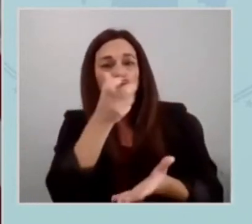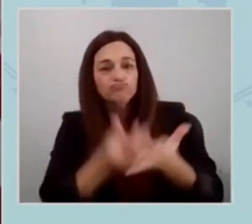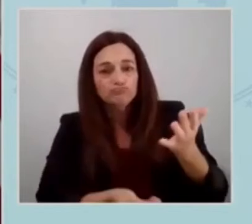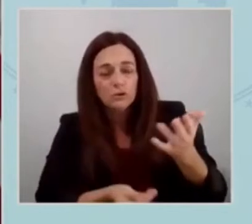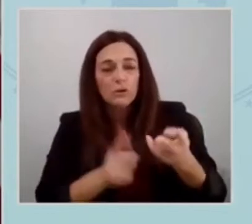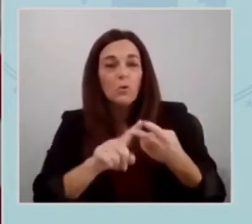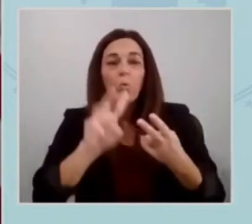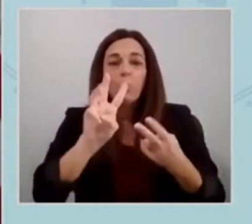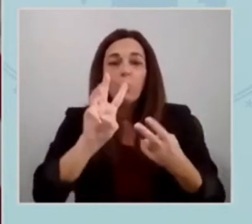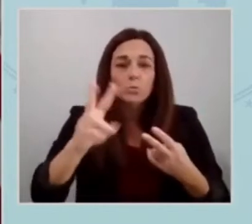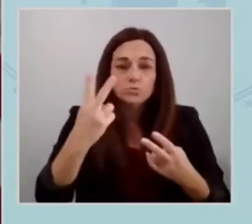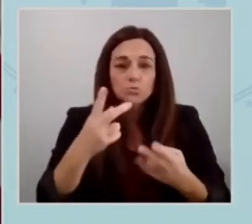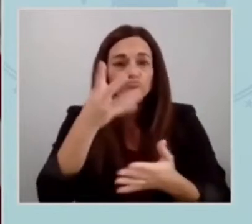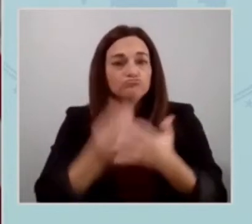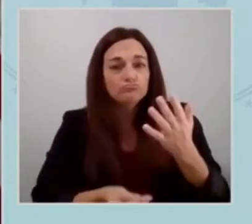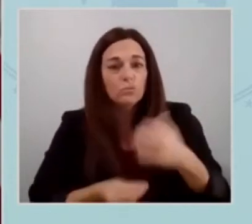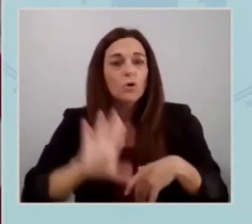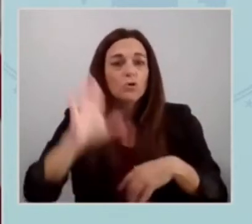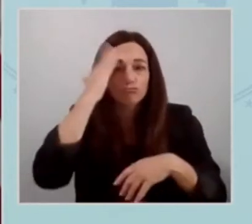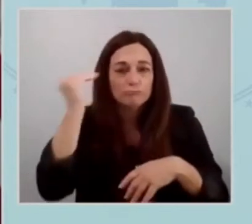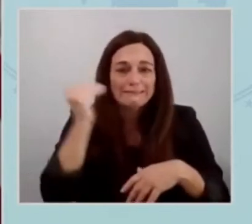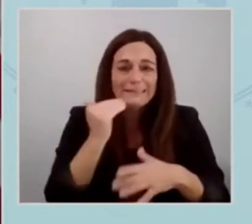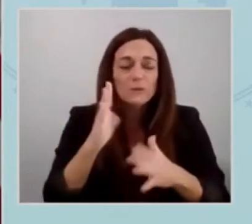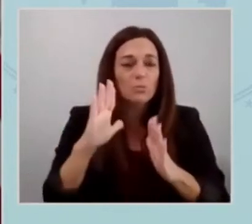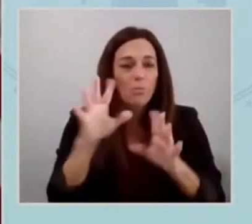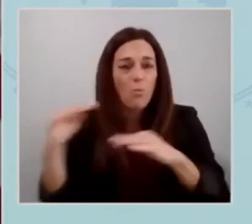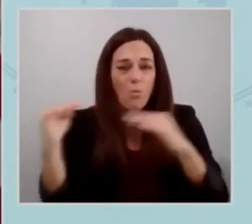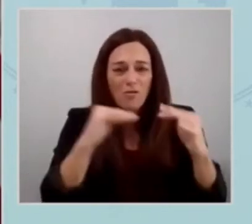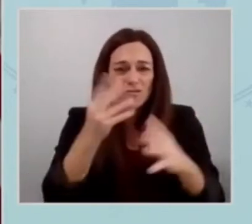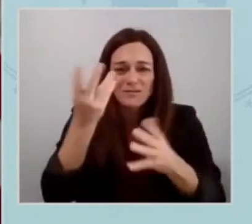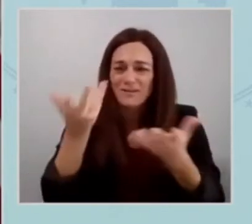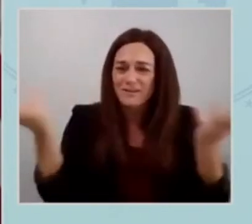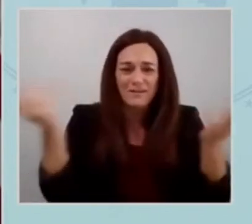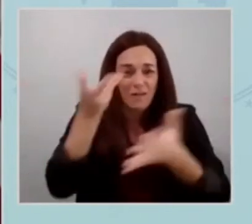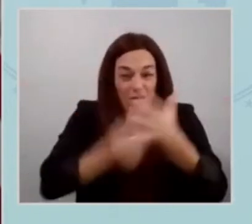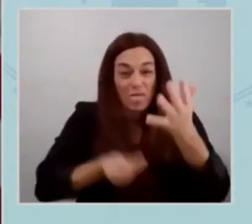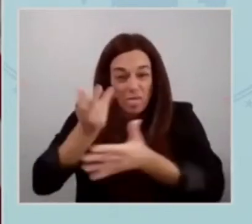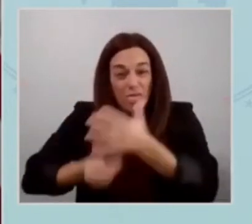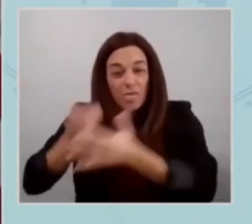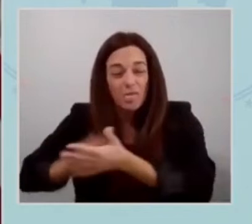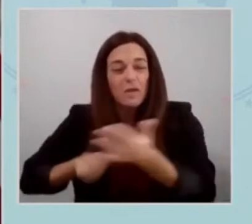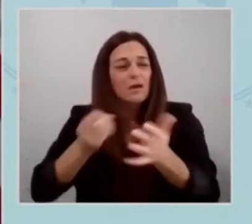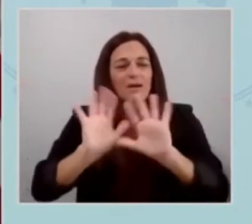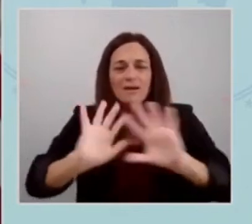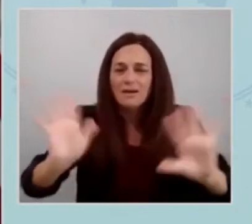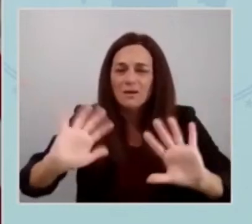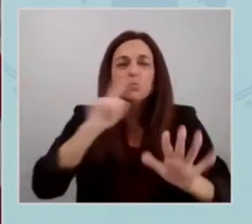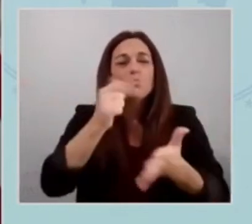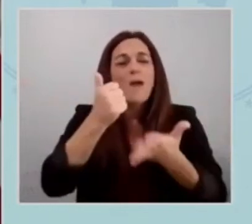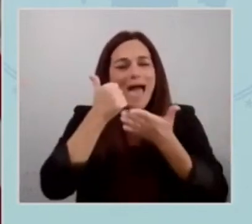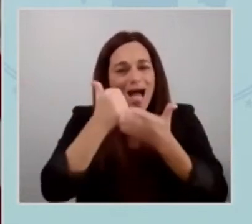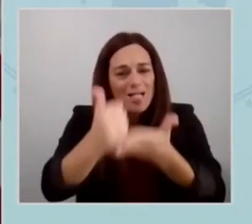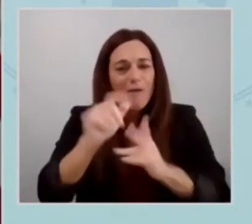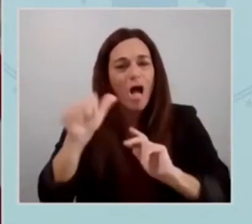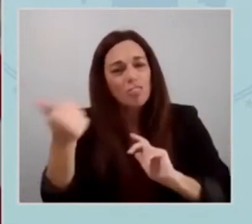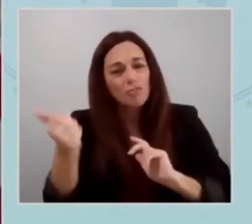went to World War I and gave their lives, and World War II, and the Korean War. Come